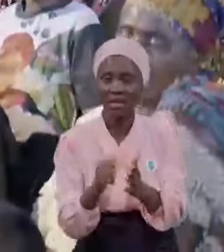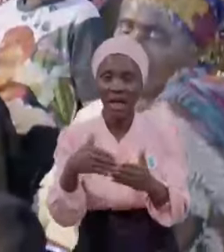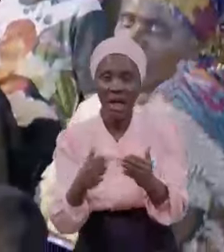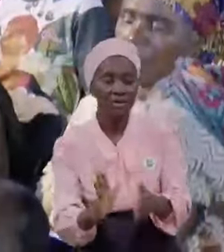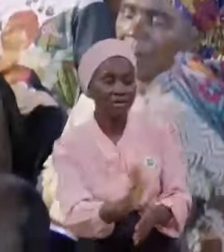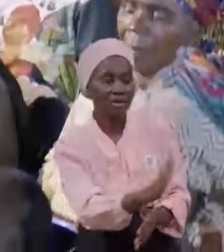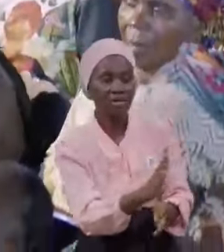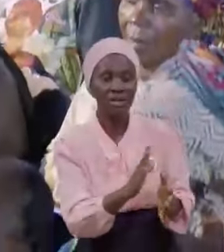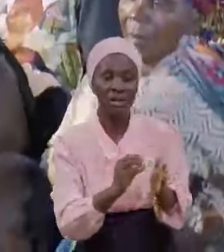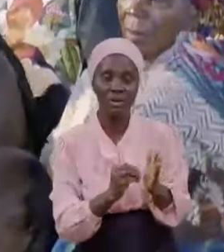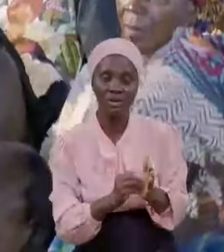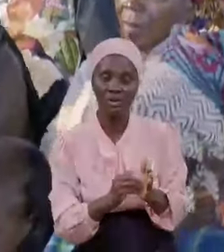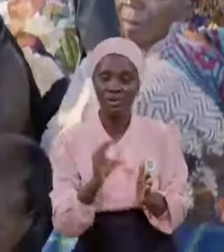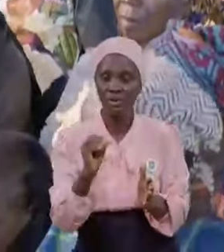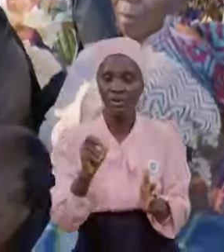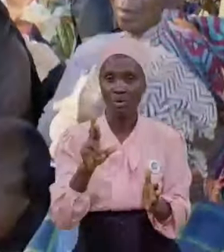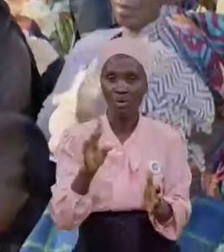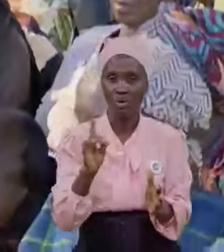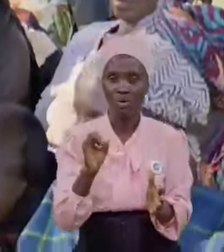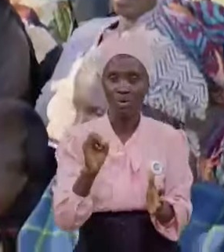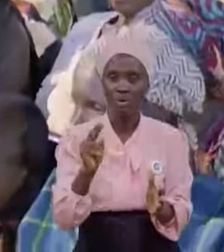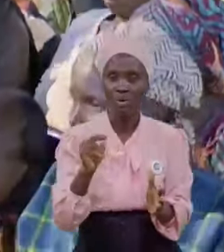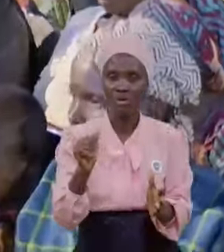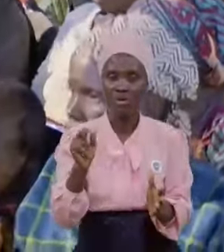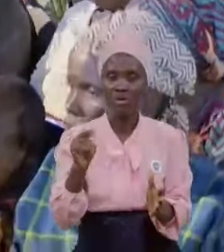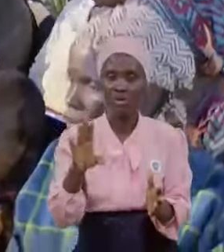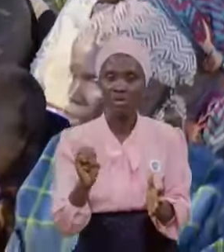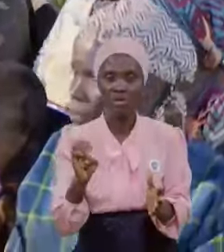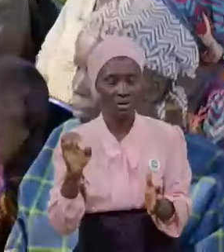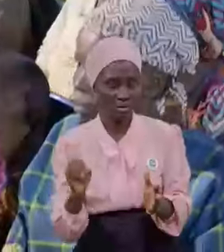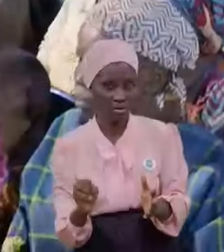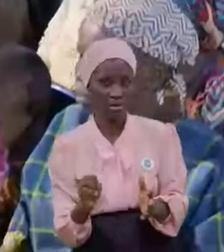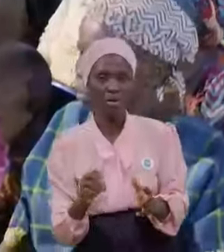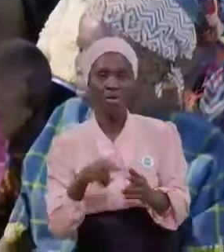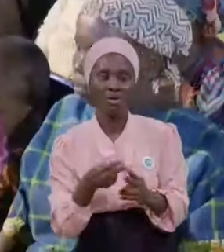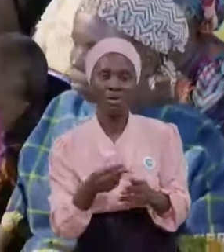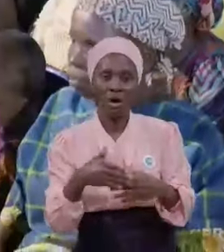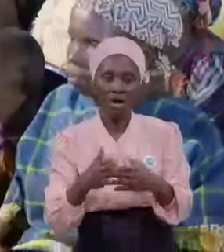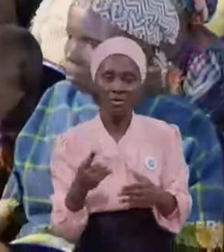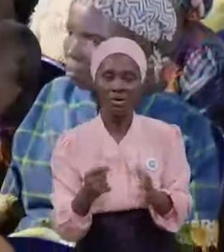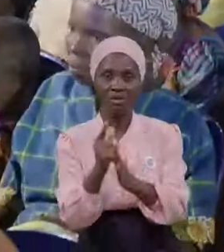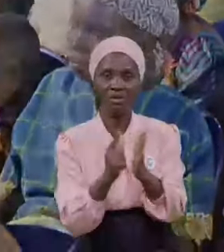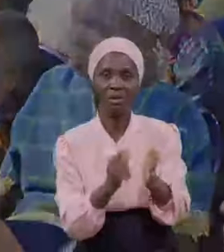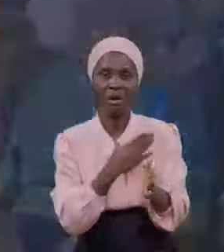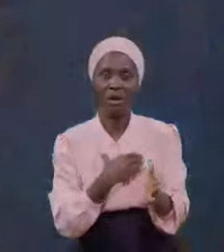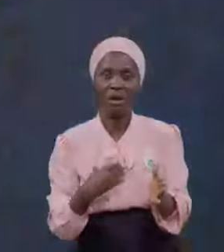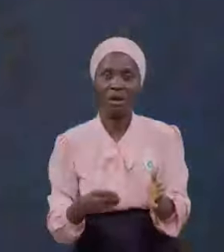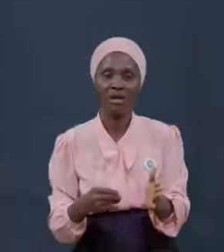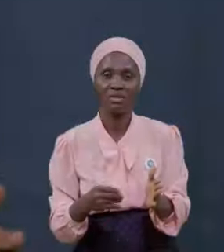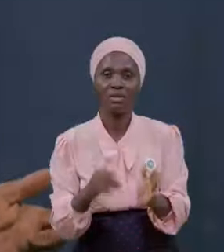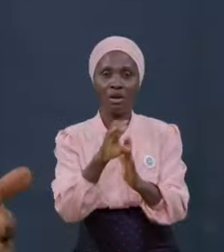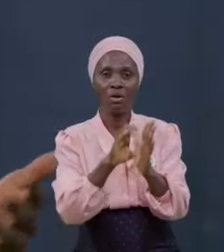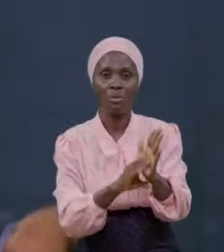the law and the commandment which the Lord commanded. And it